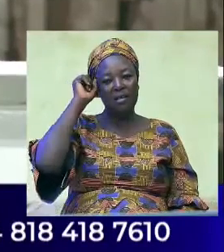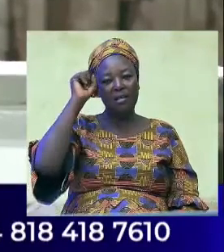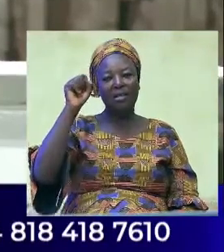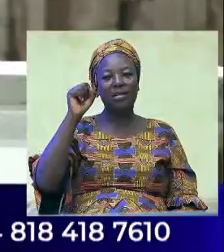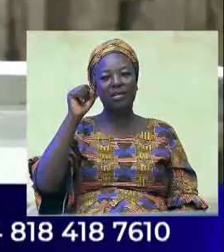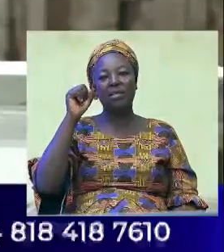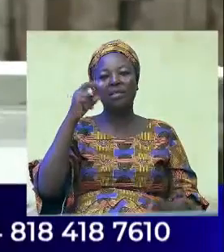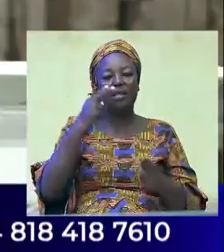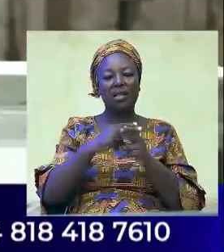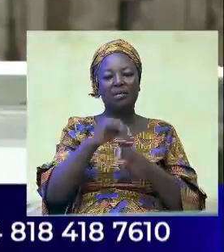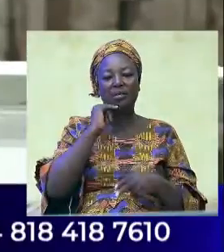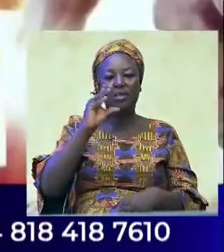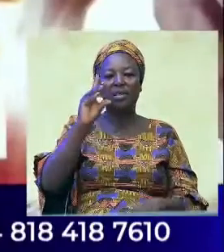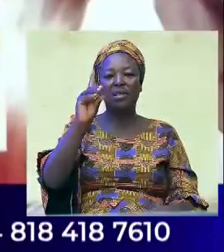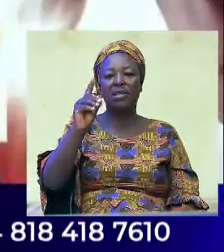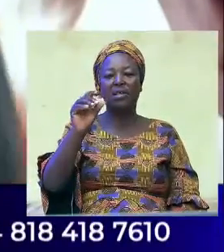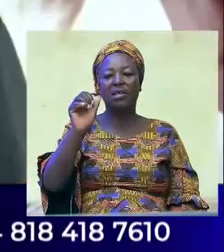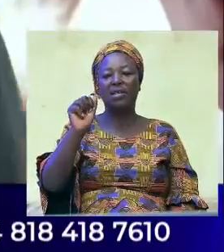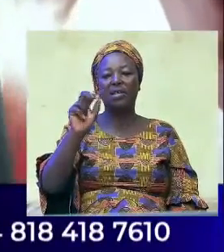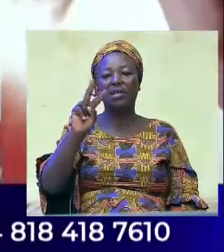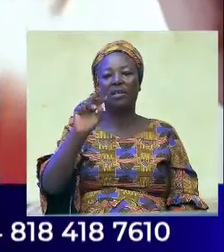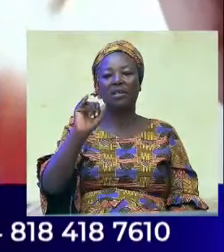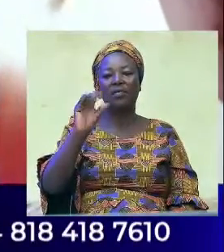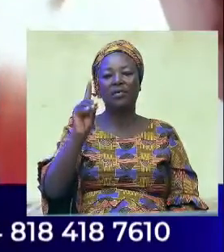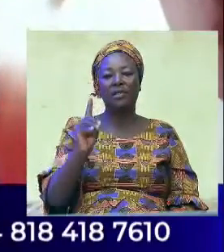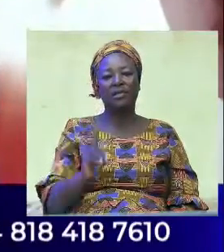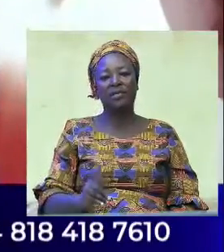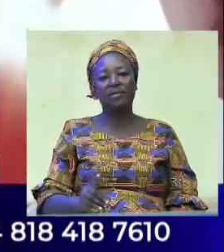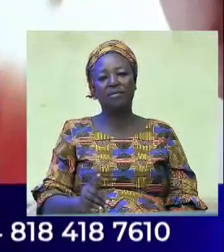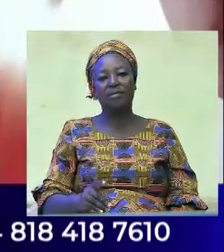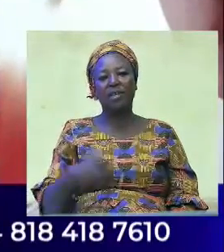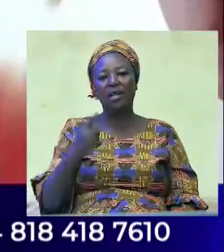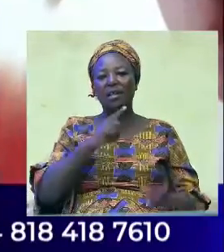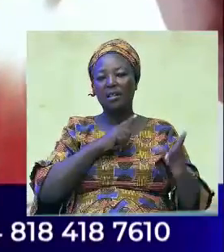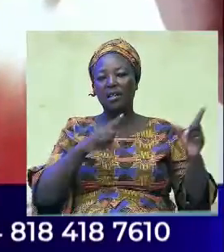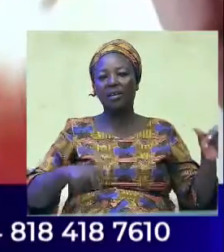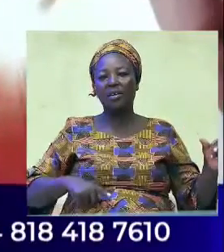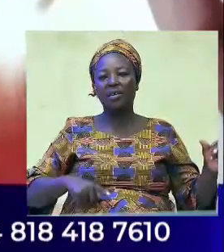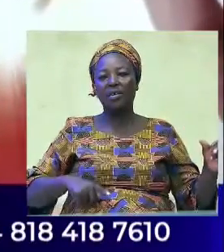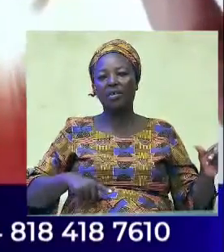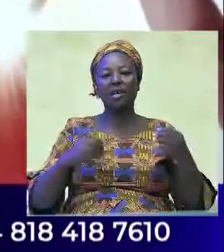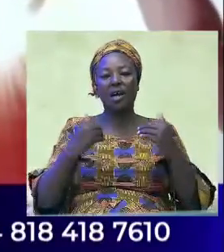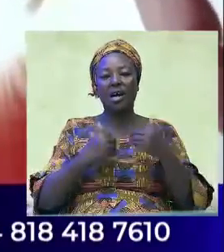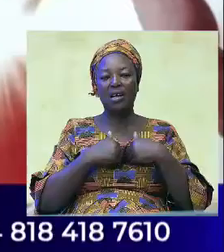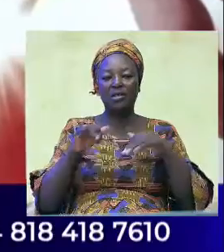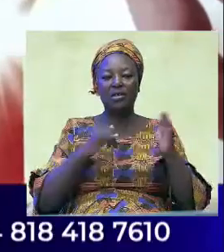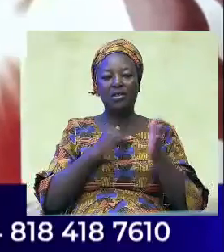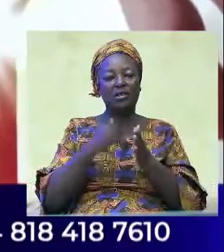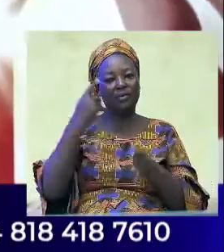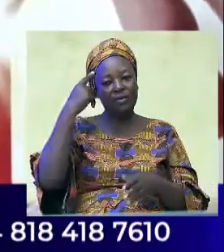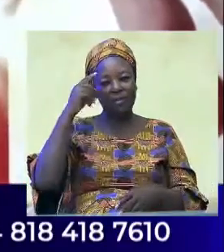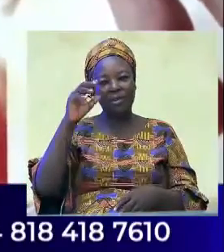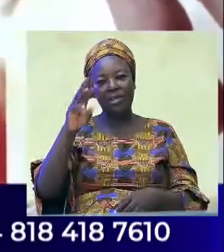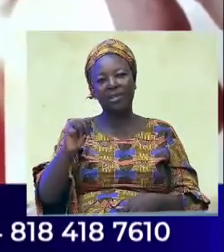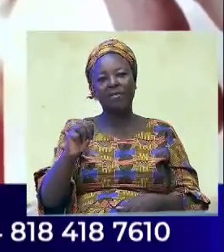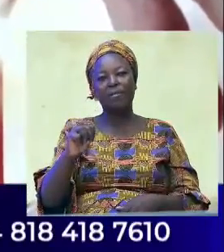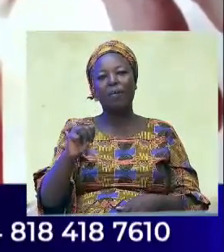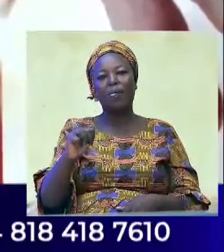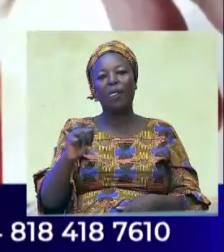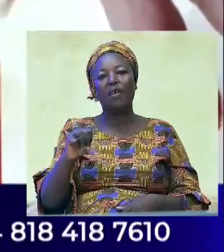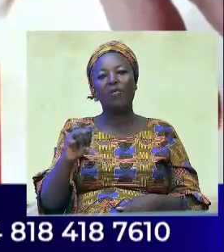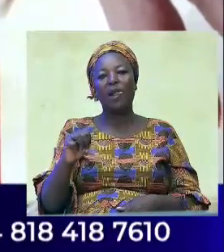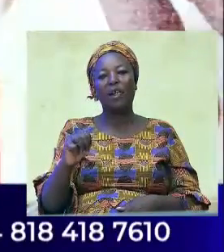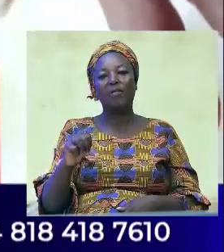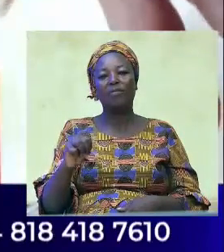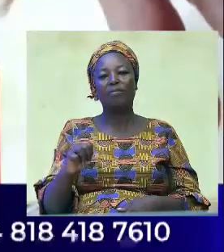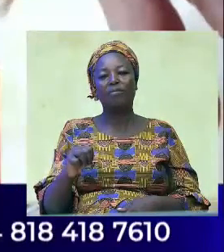Praise the Lord. My name is Annie David. I'm from Amod region, Deeperlife. The Lord has been great